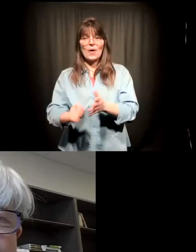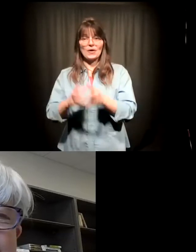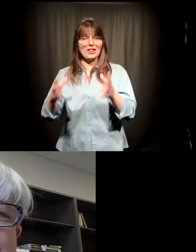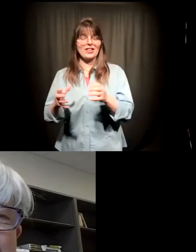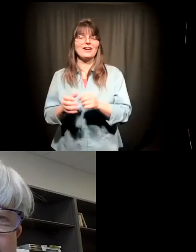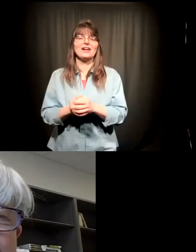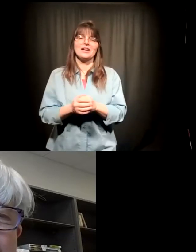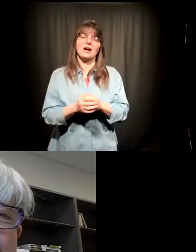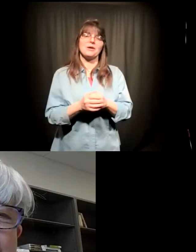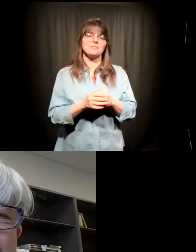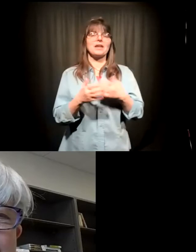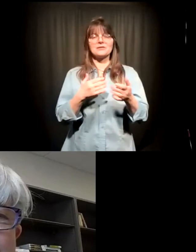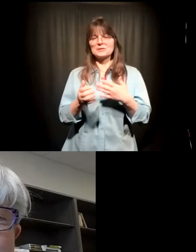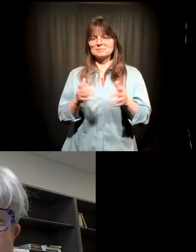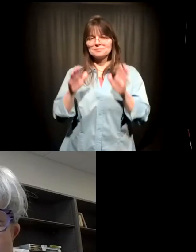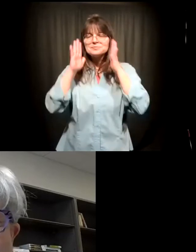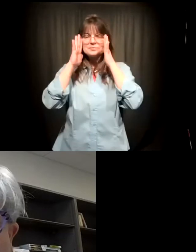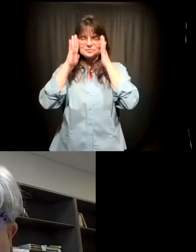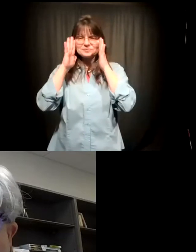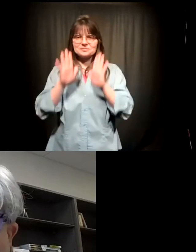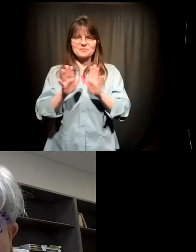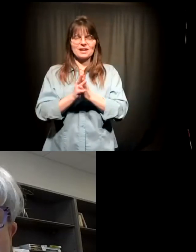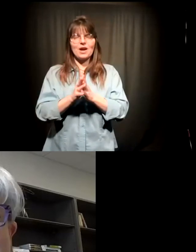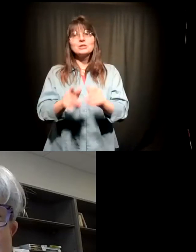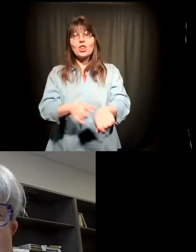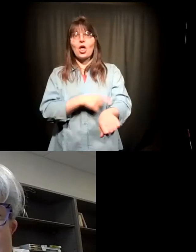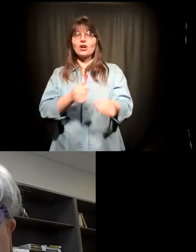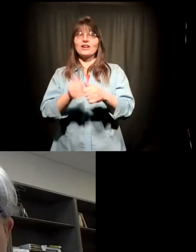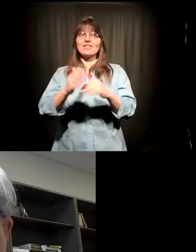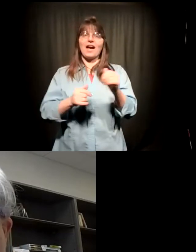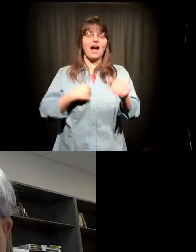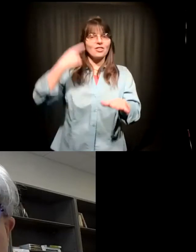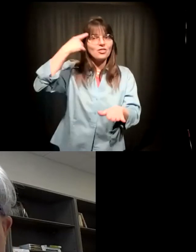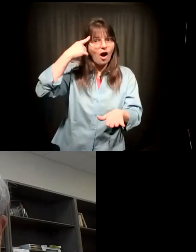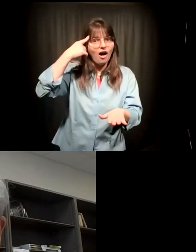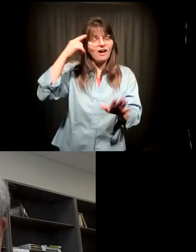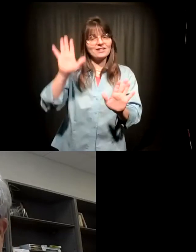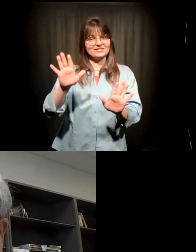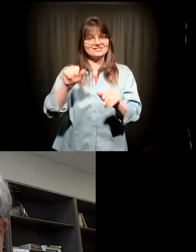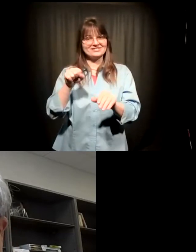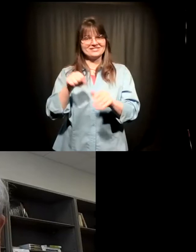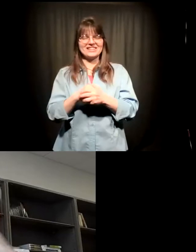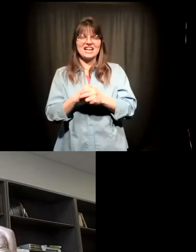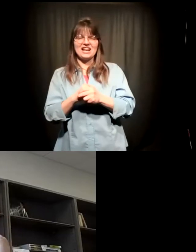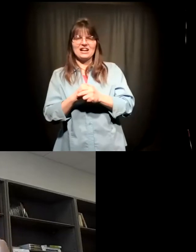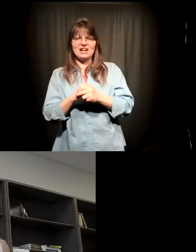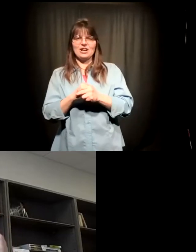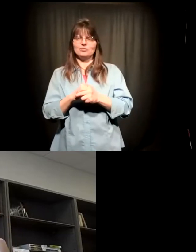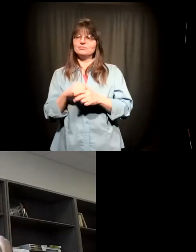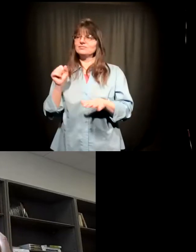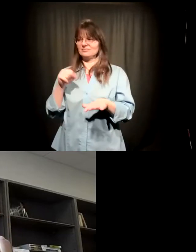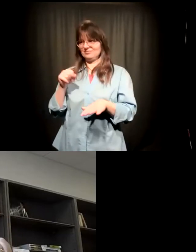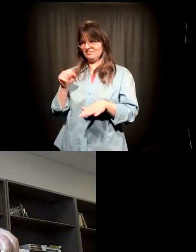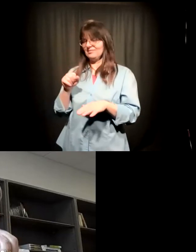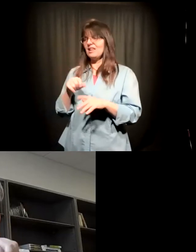if other people in the audience would like to post anything in the Q&A, feel free to do that. One